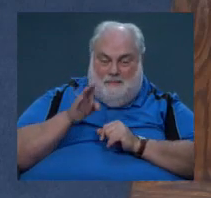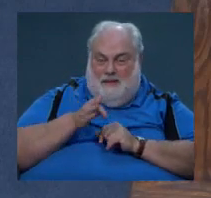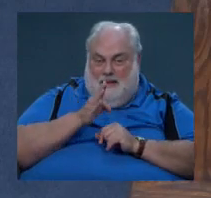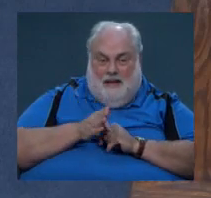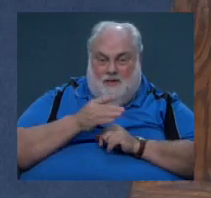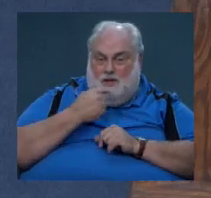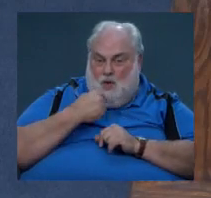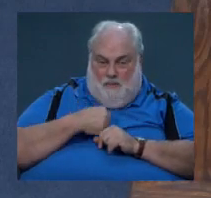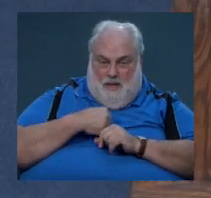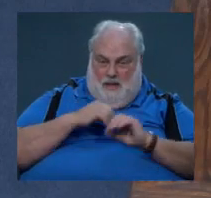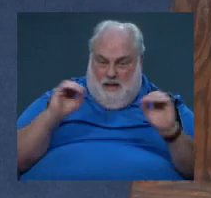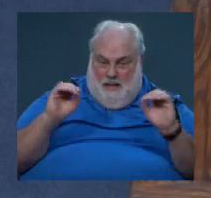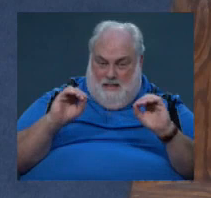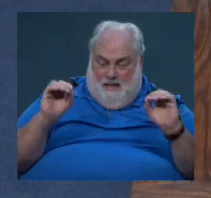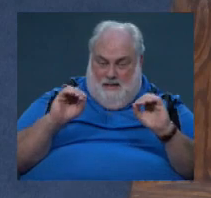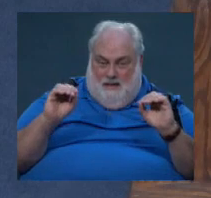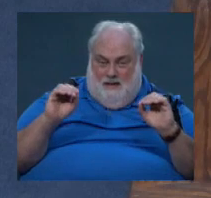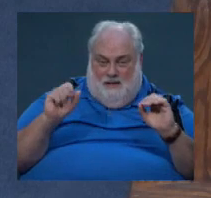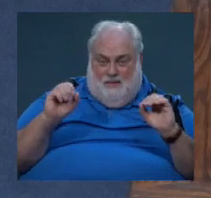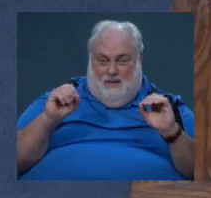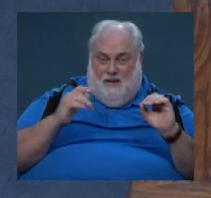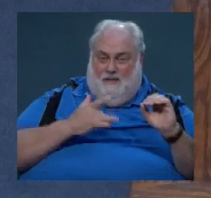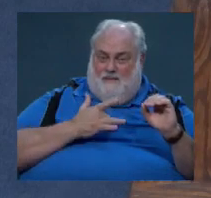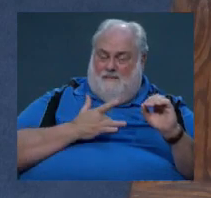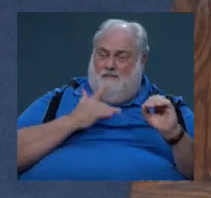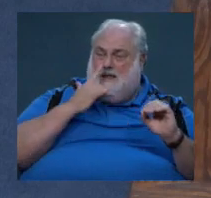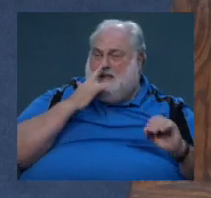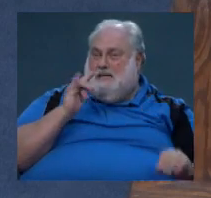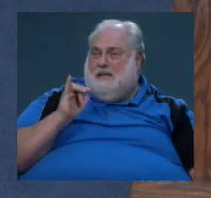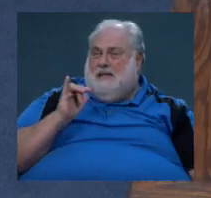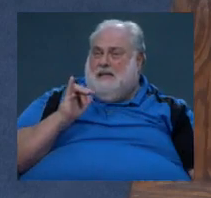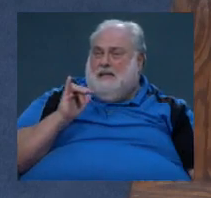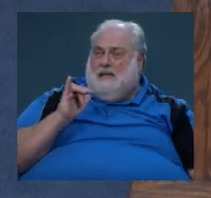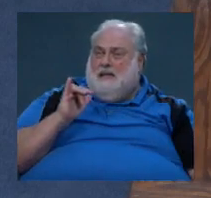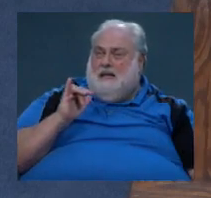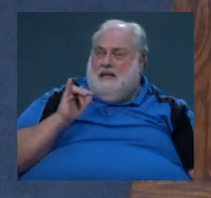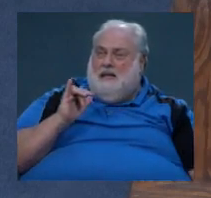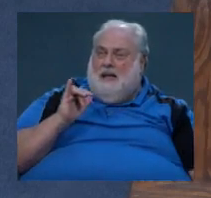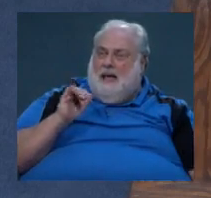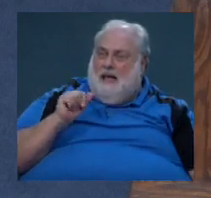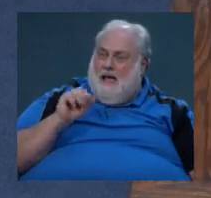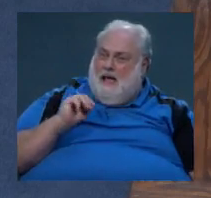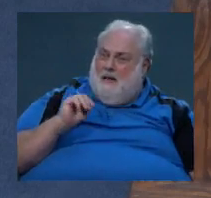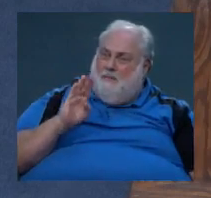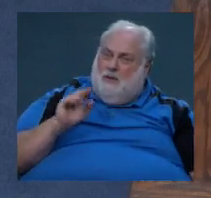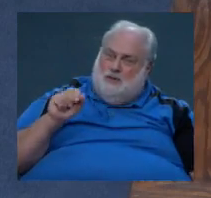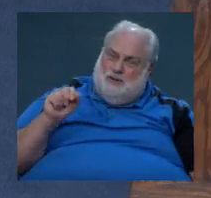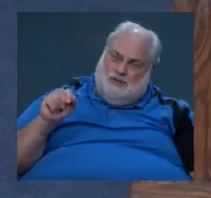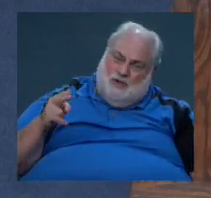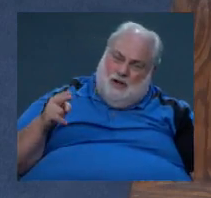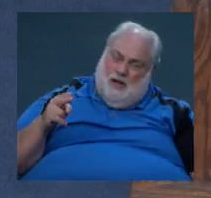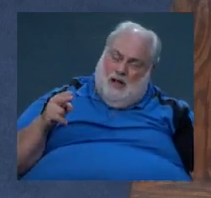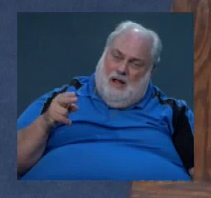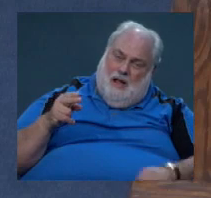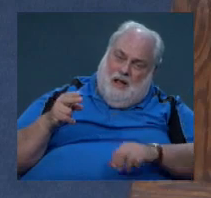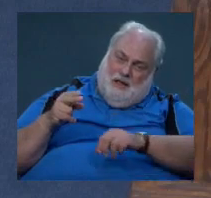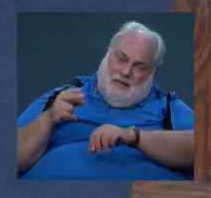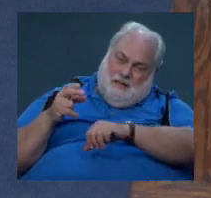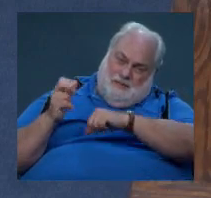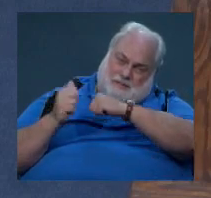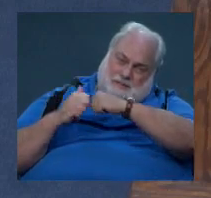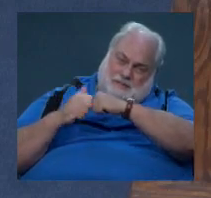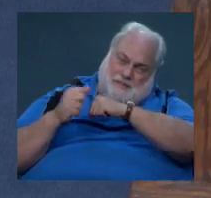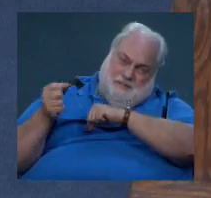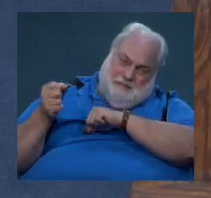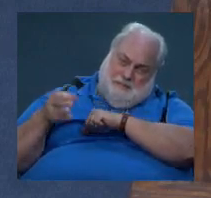a word. I feel like, I don't believe in throwing stone for stone. But this